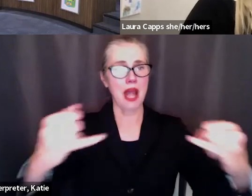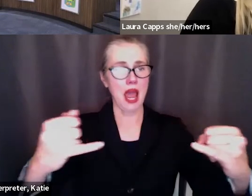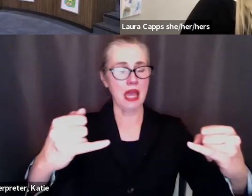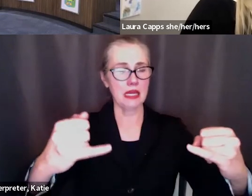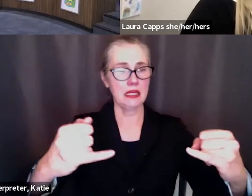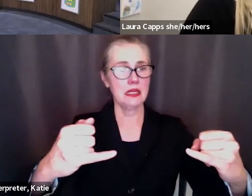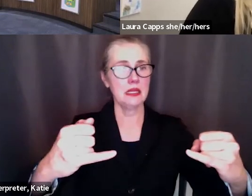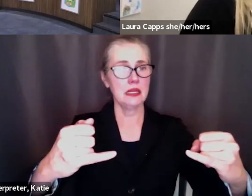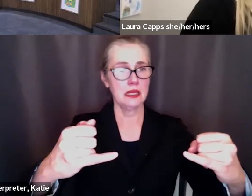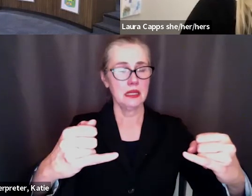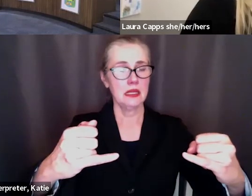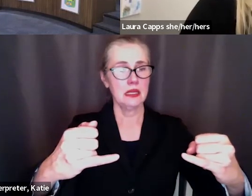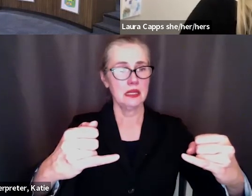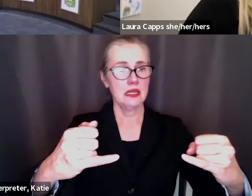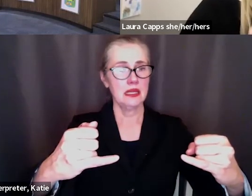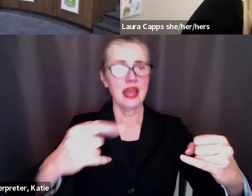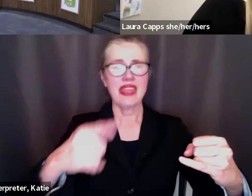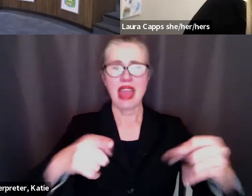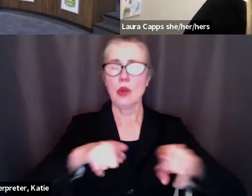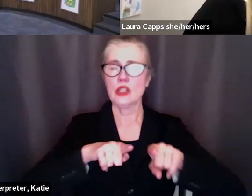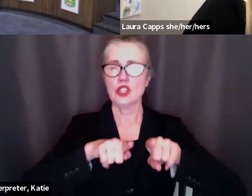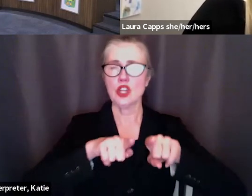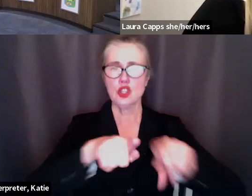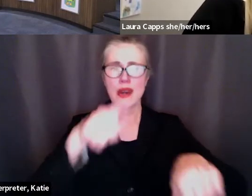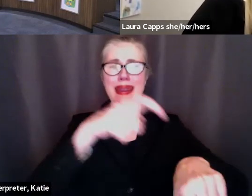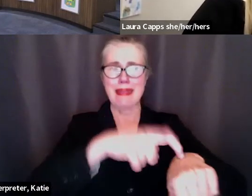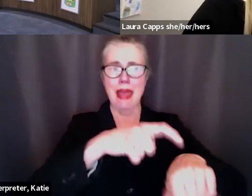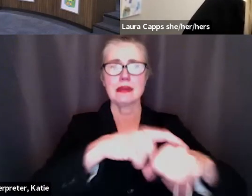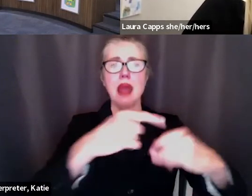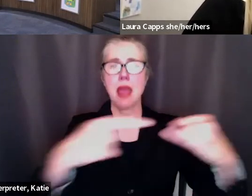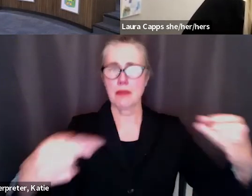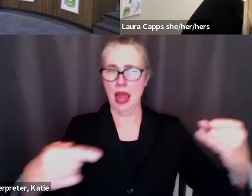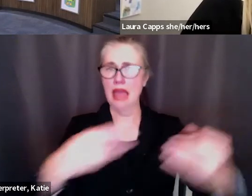was presented during that time timeline